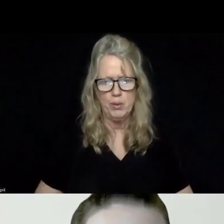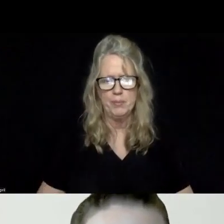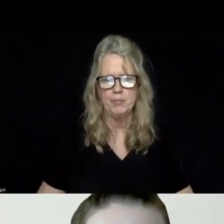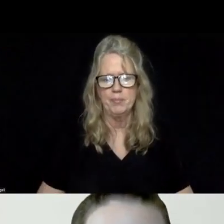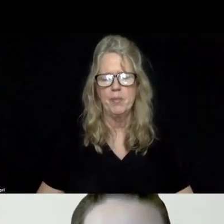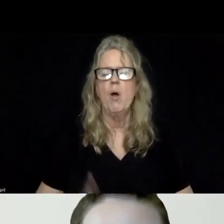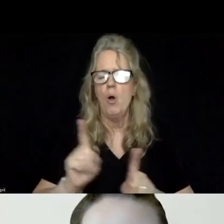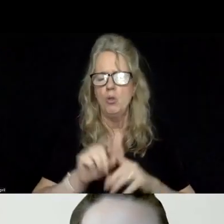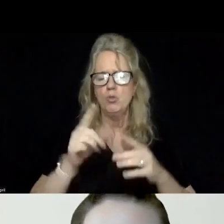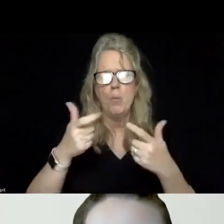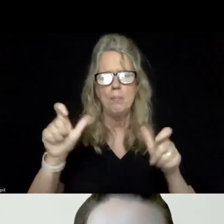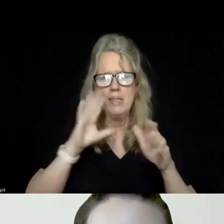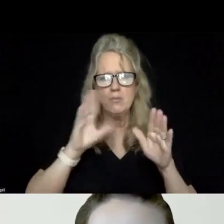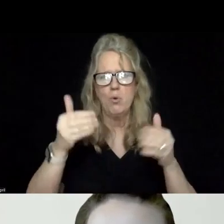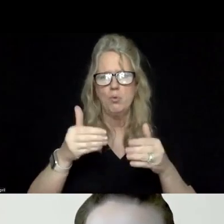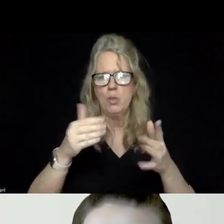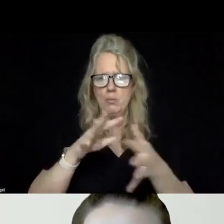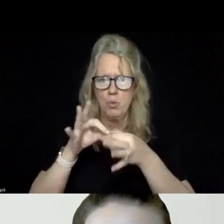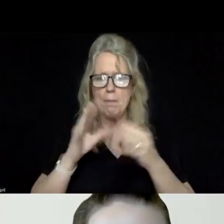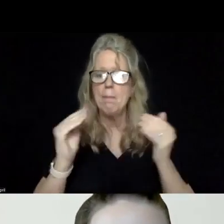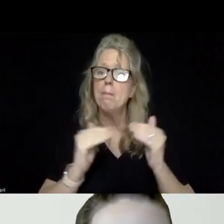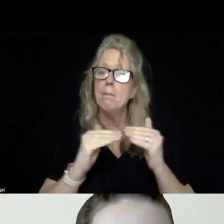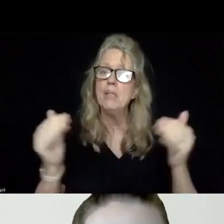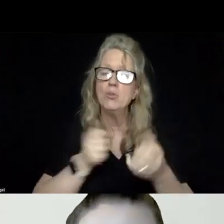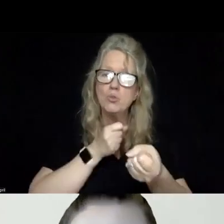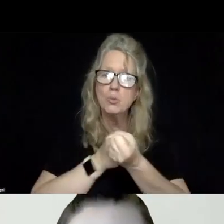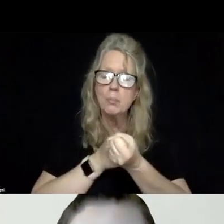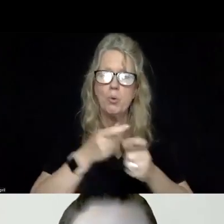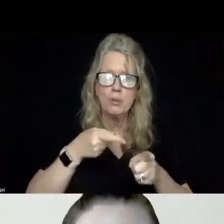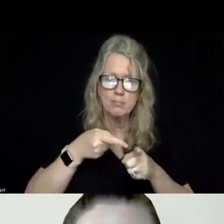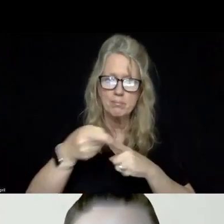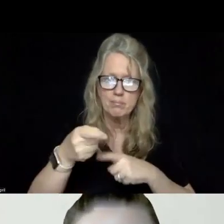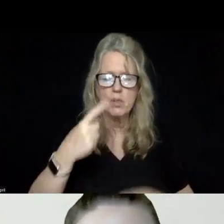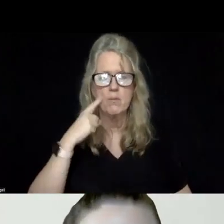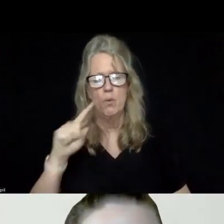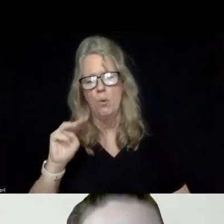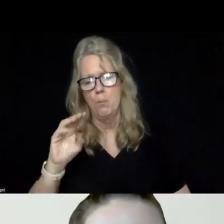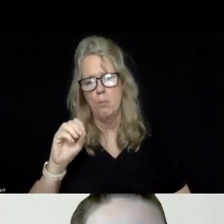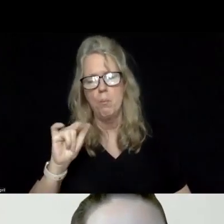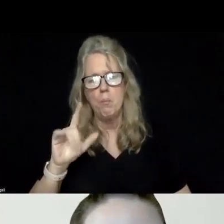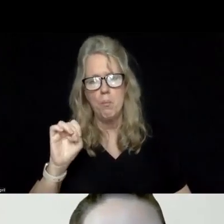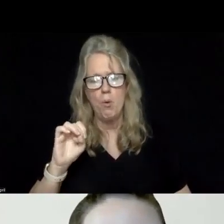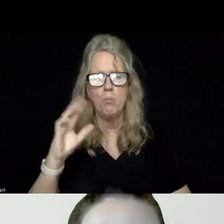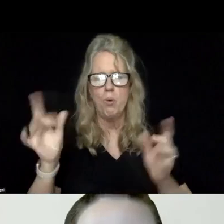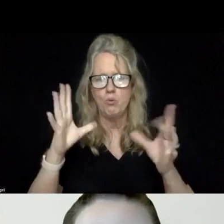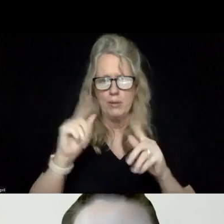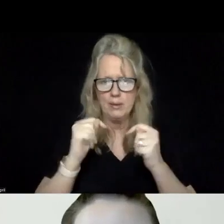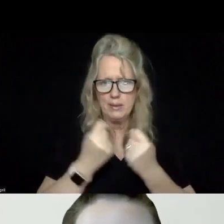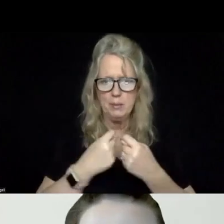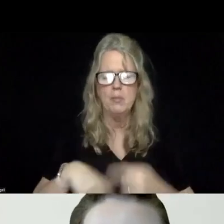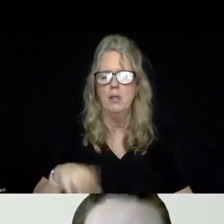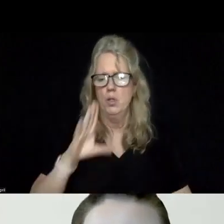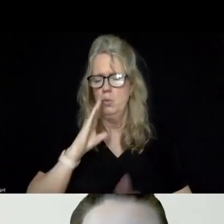There's also a big focus on incorporating peer support specialists into mobile crisis teams. And the bill